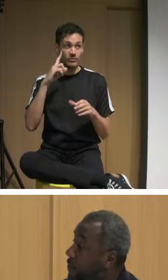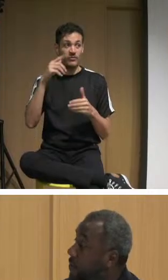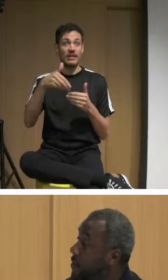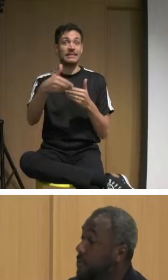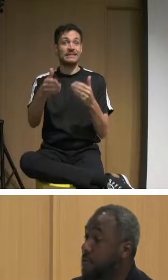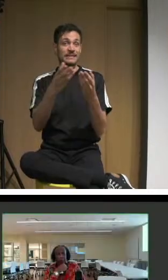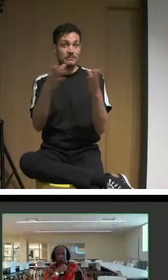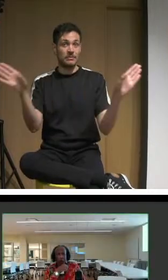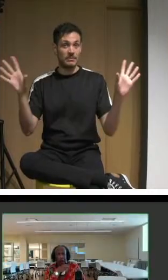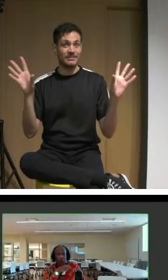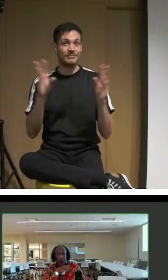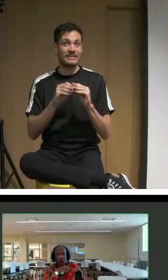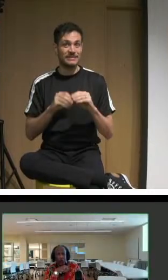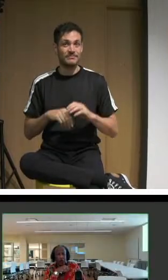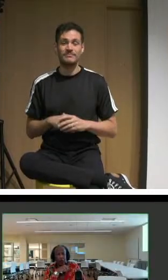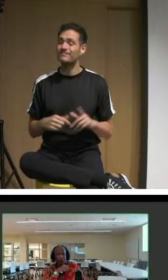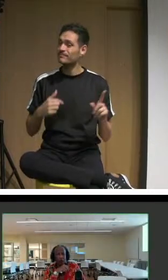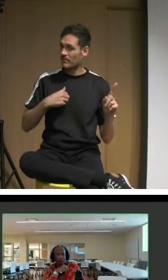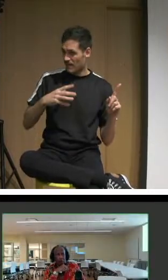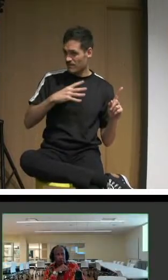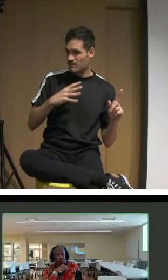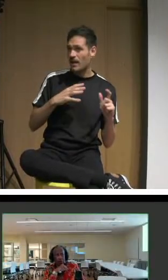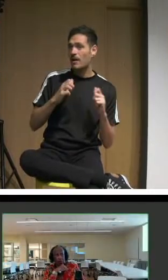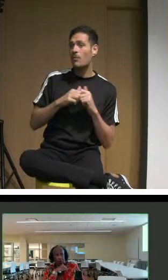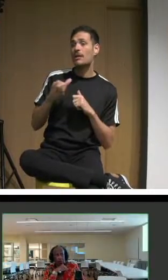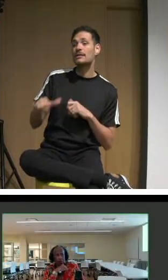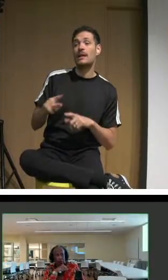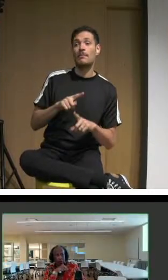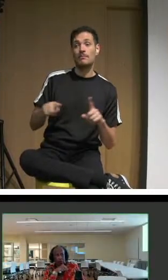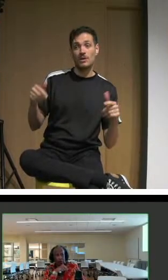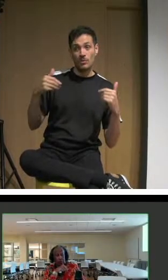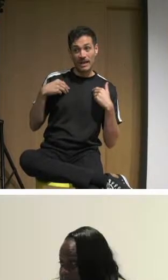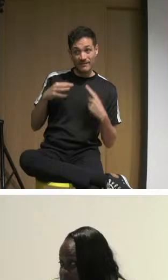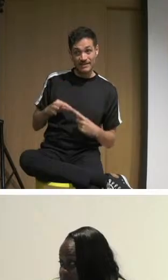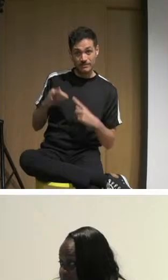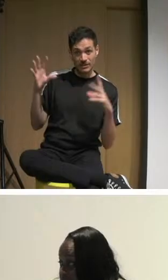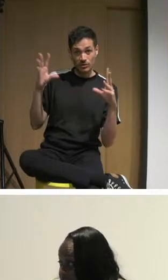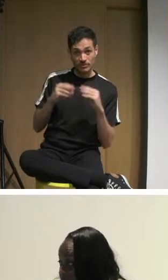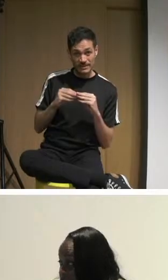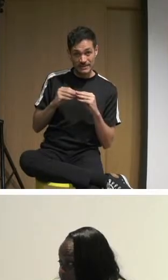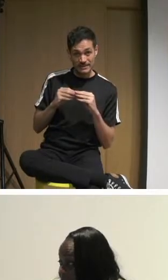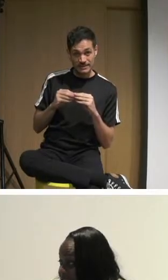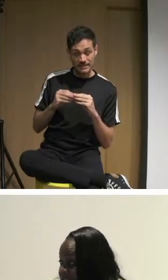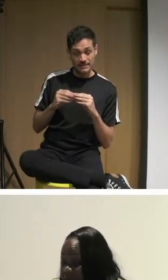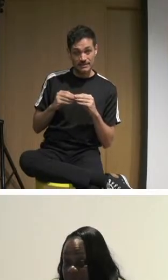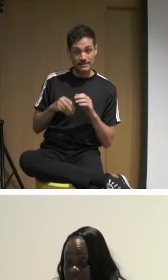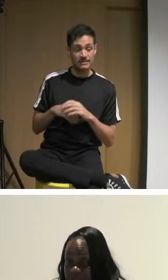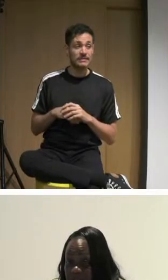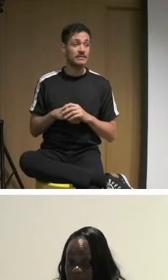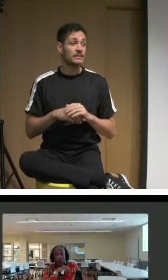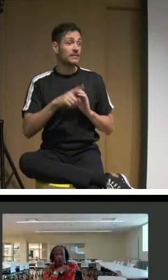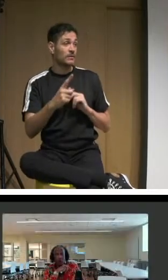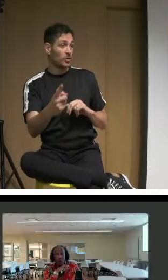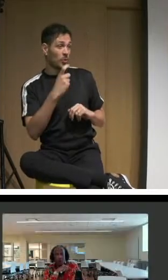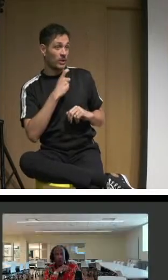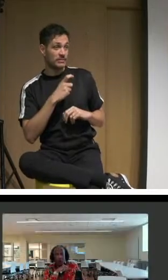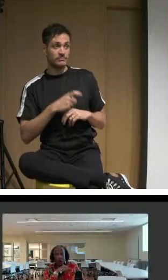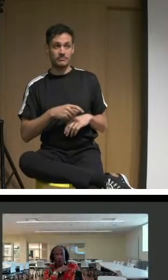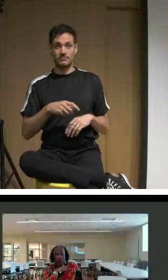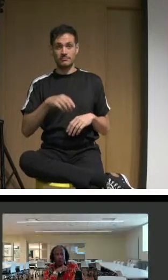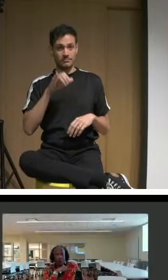we have. I'm fine with that, but do we have a special meeting? Do you want to have a special, is that what we're asking? I mean, to have that's a- the only way we can do